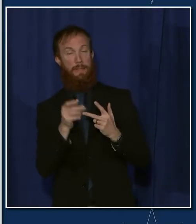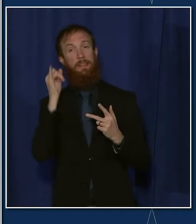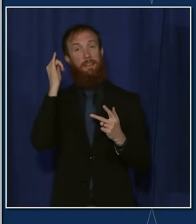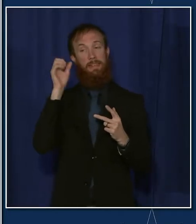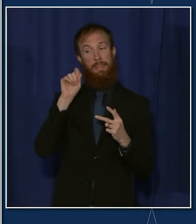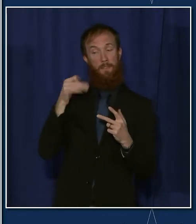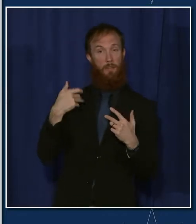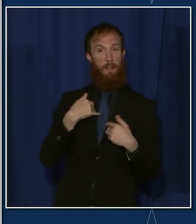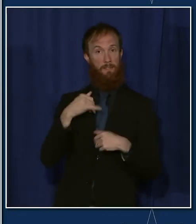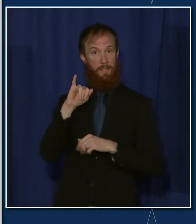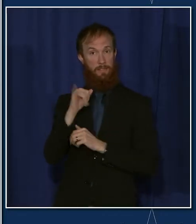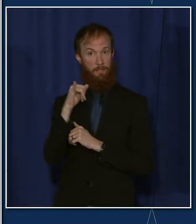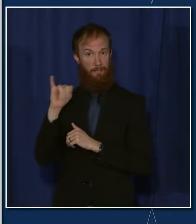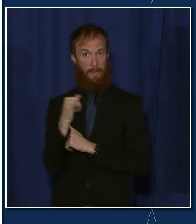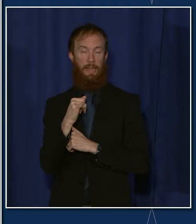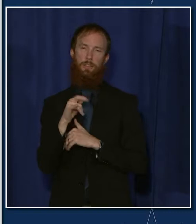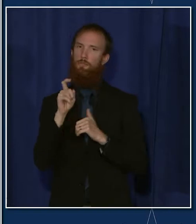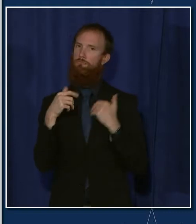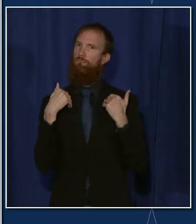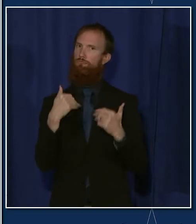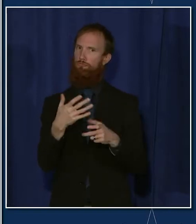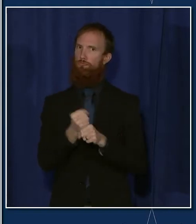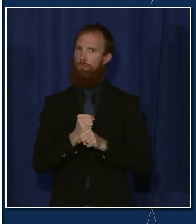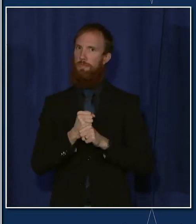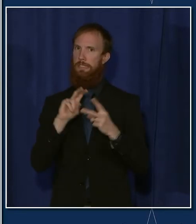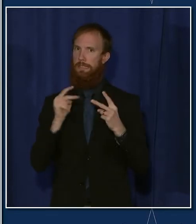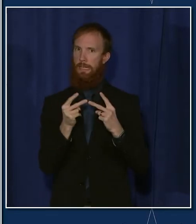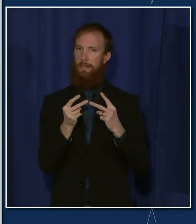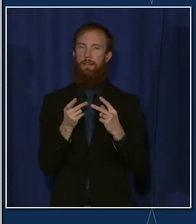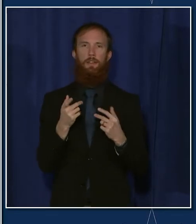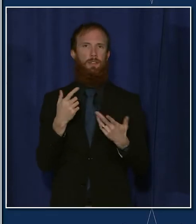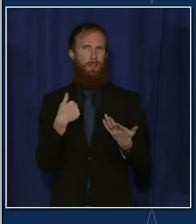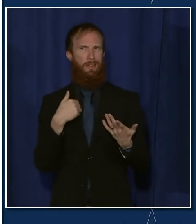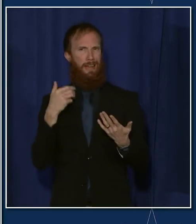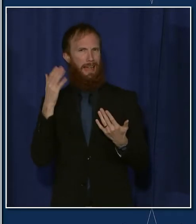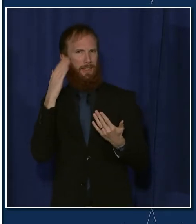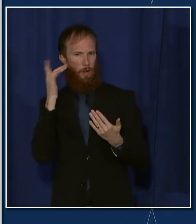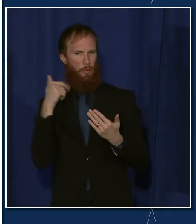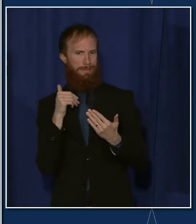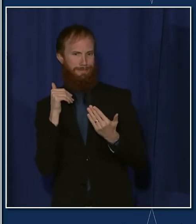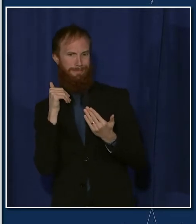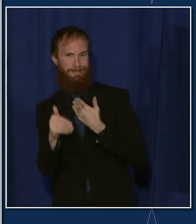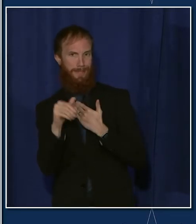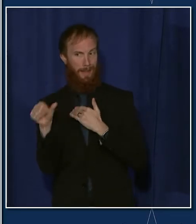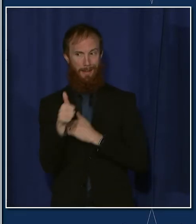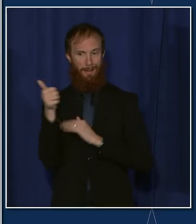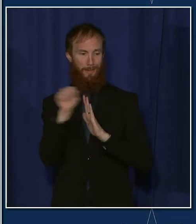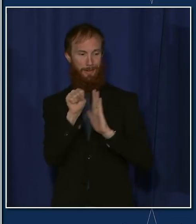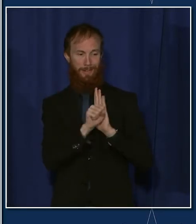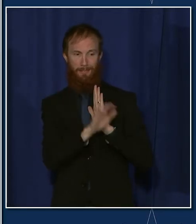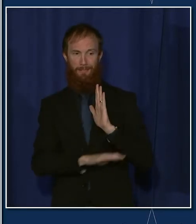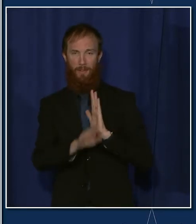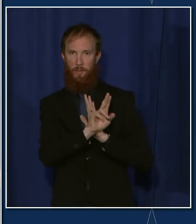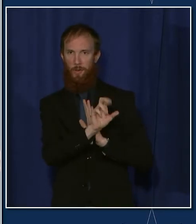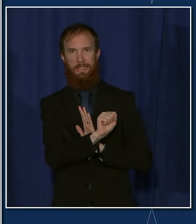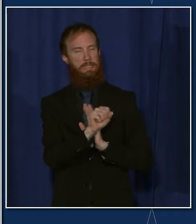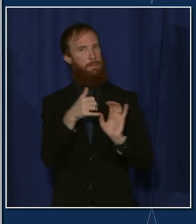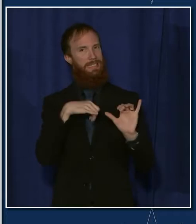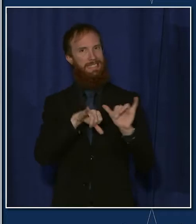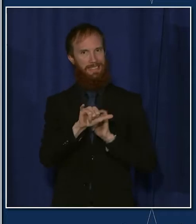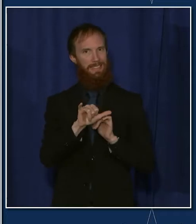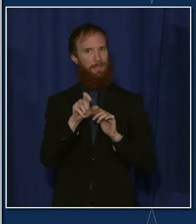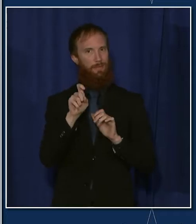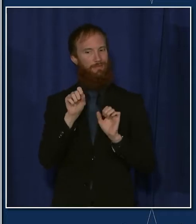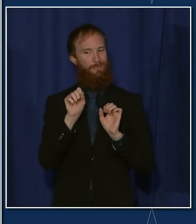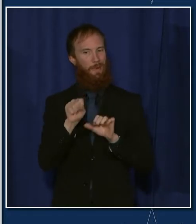dose. So although we're a little ahead of the U.S., we're not where I want us to be still, particularly heading into some of these holiday